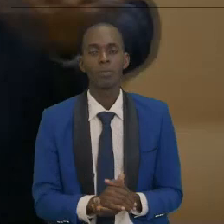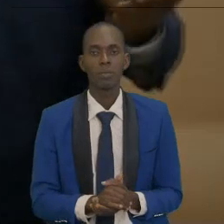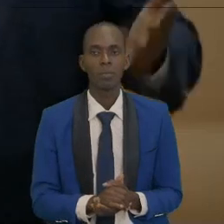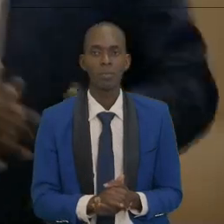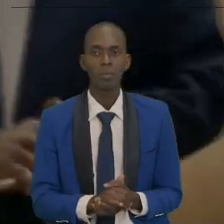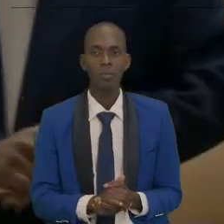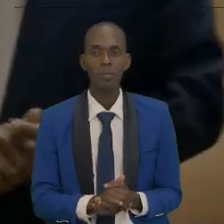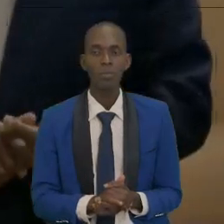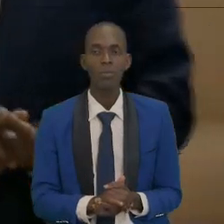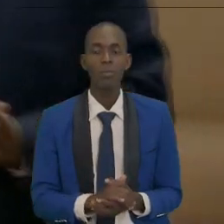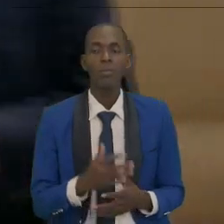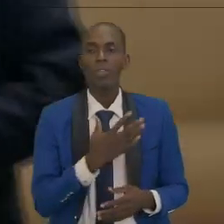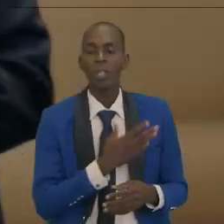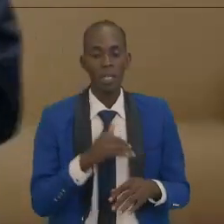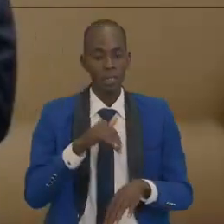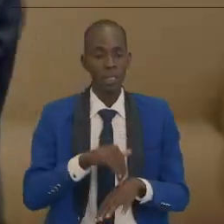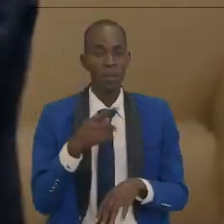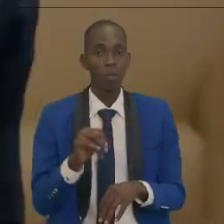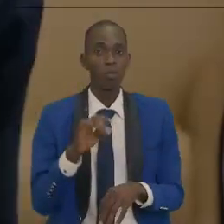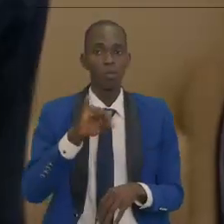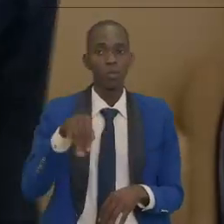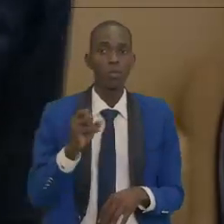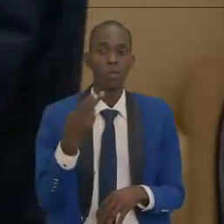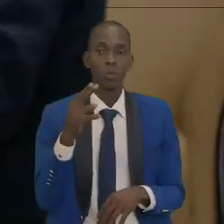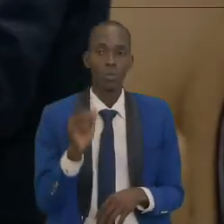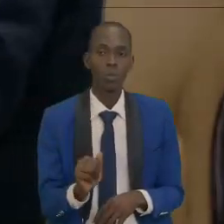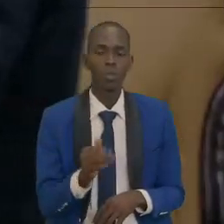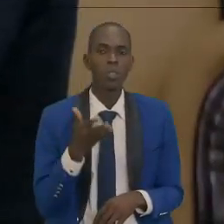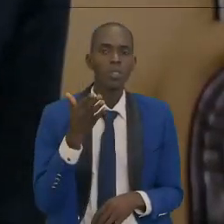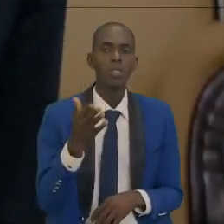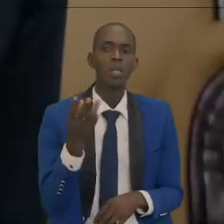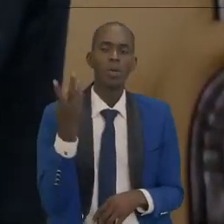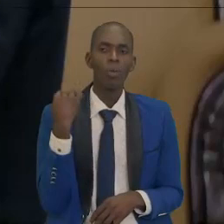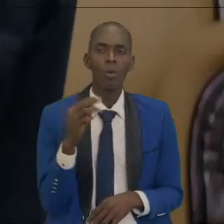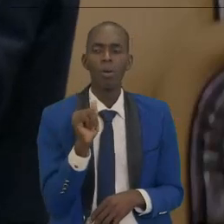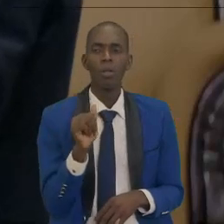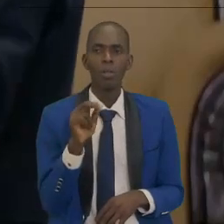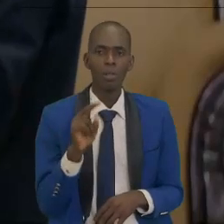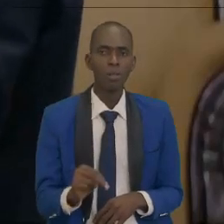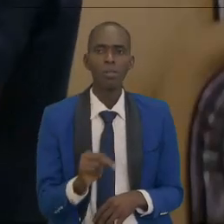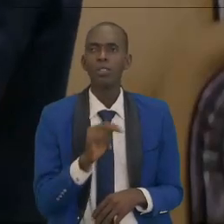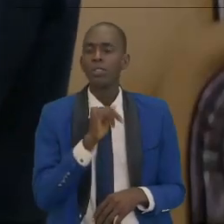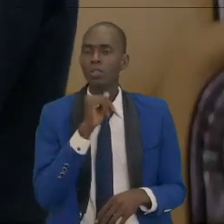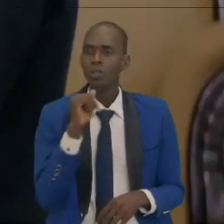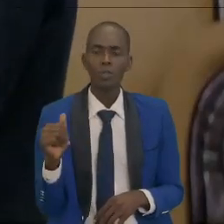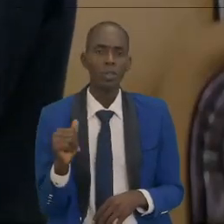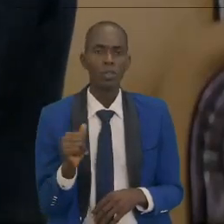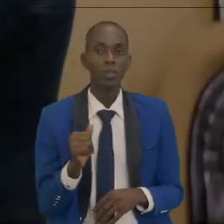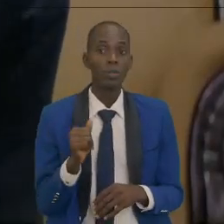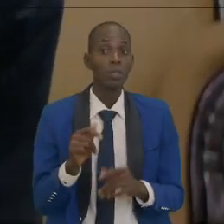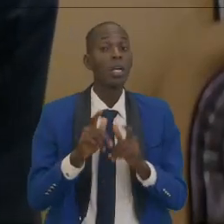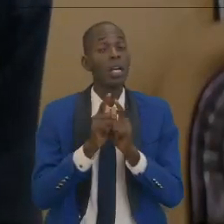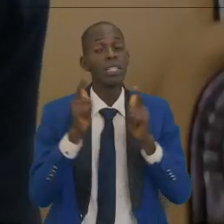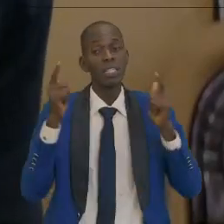at the time of Joshua there was an unprecedented manifestation of the power